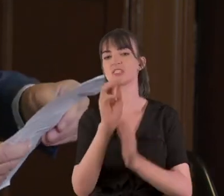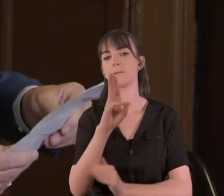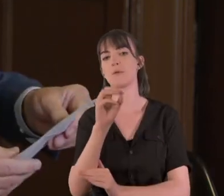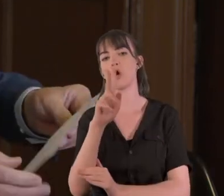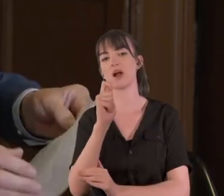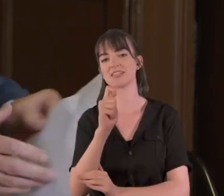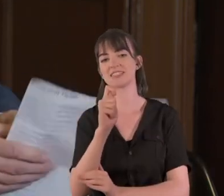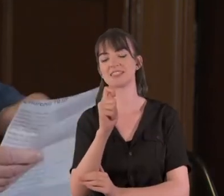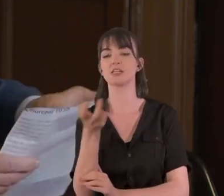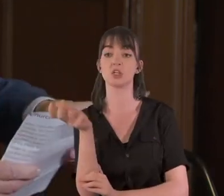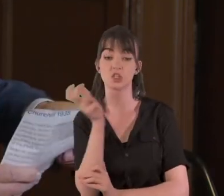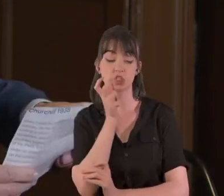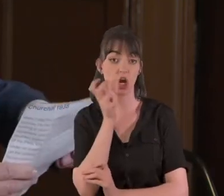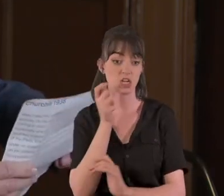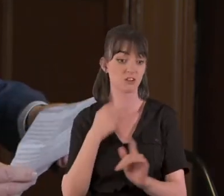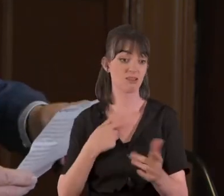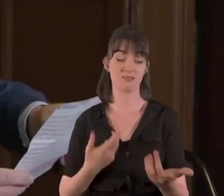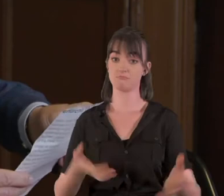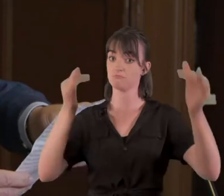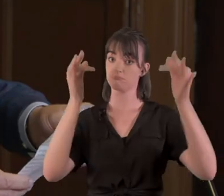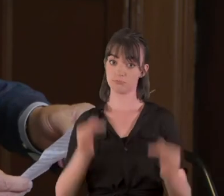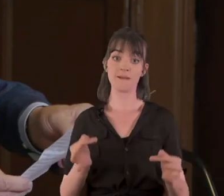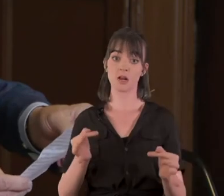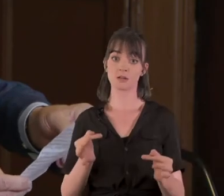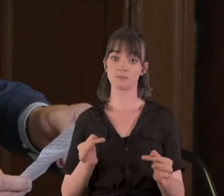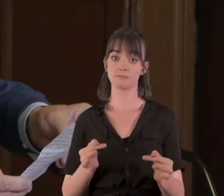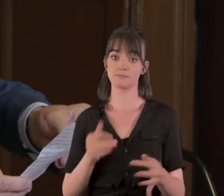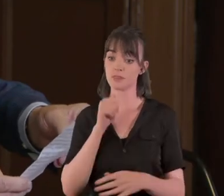Churchill is in no doubt whatsoever.